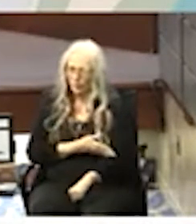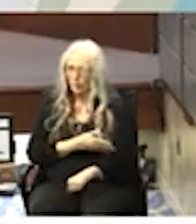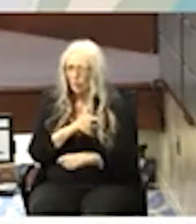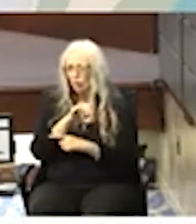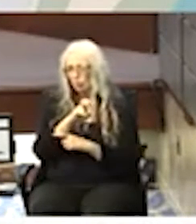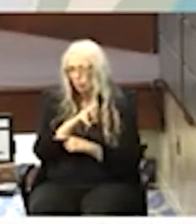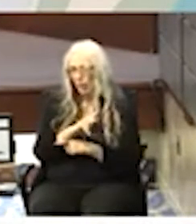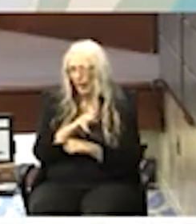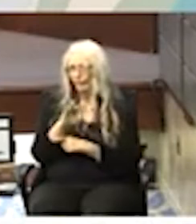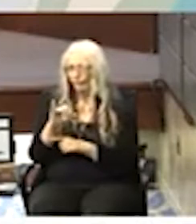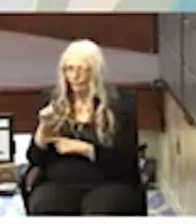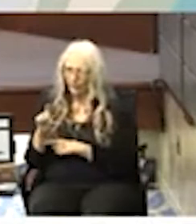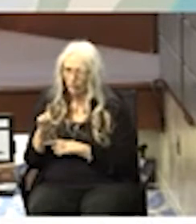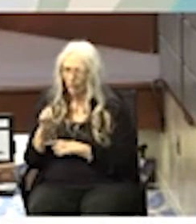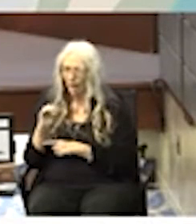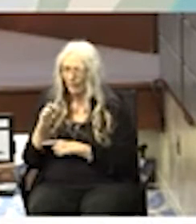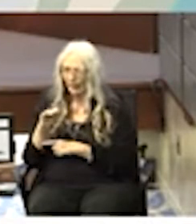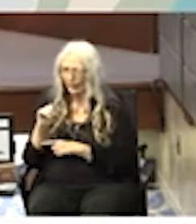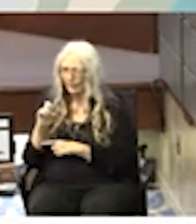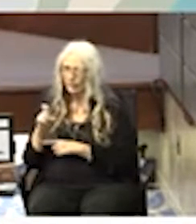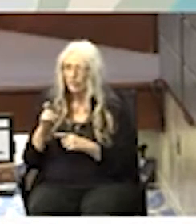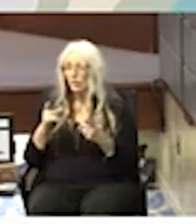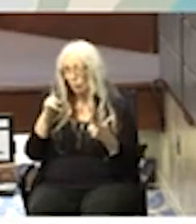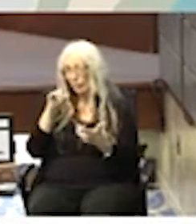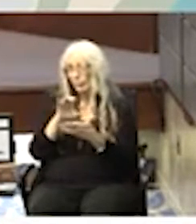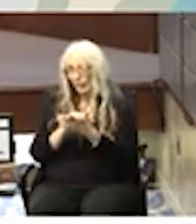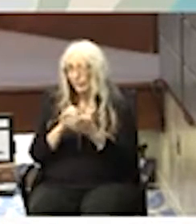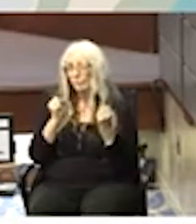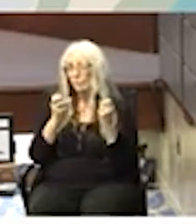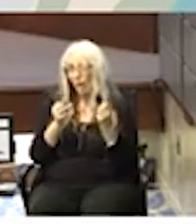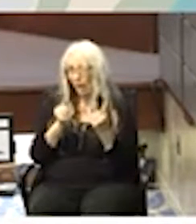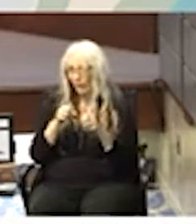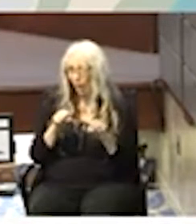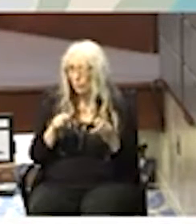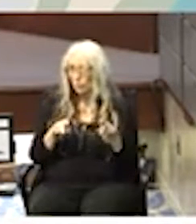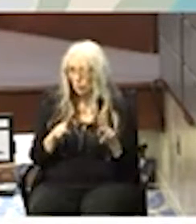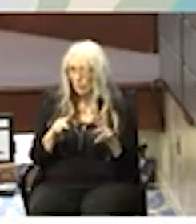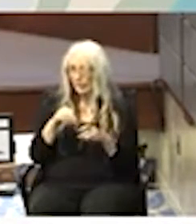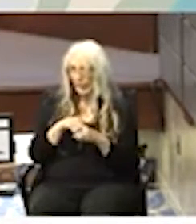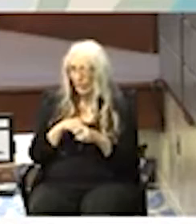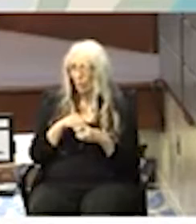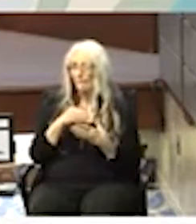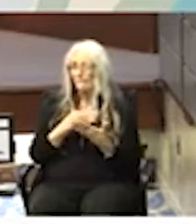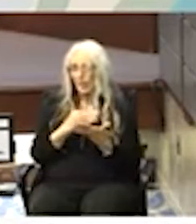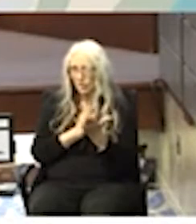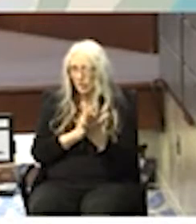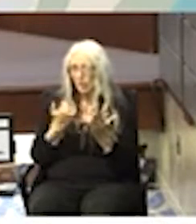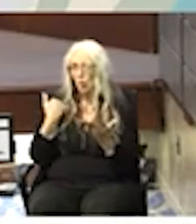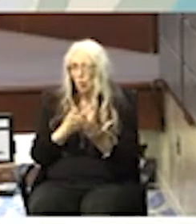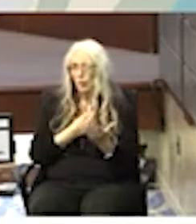and field complex. We do believe there are a variety of opportunities that can exist within our budget that we're looking